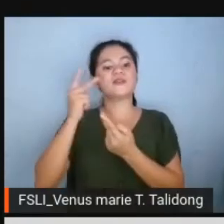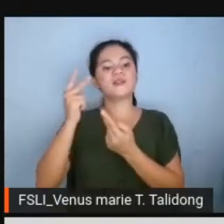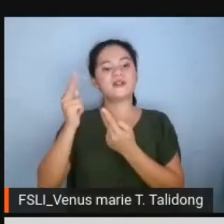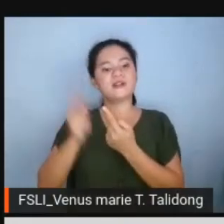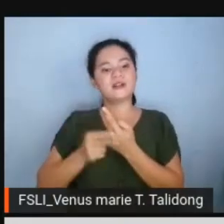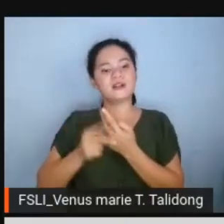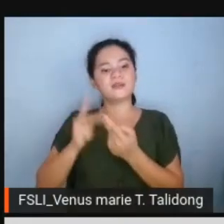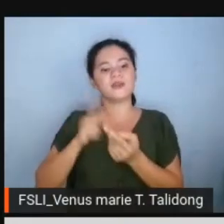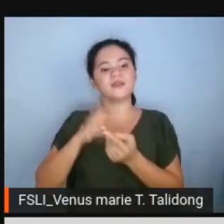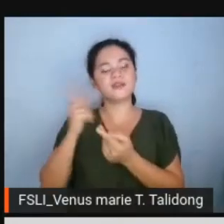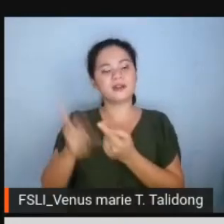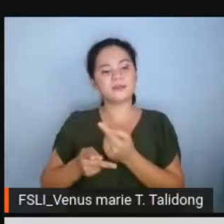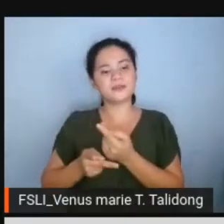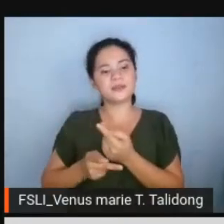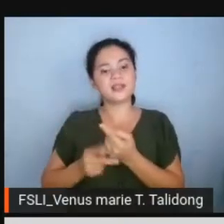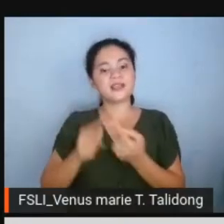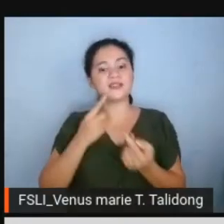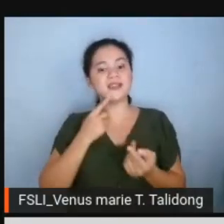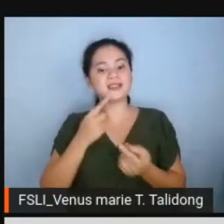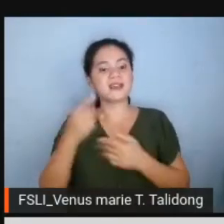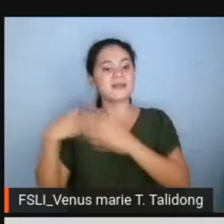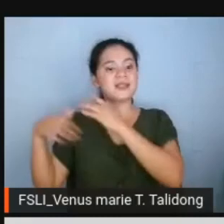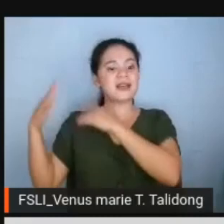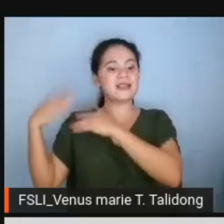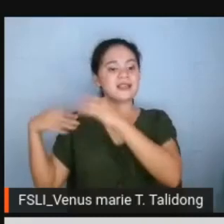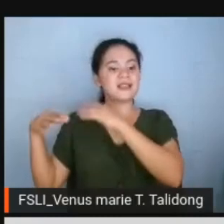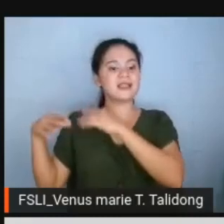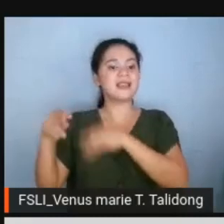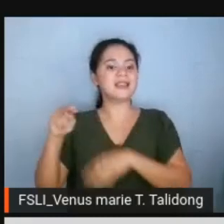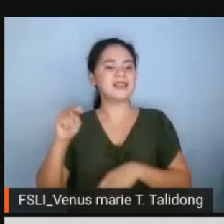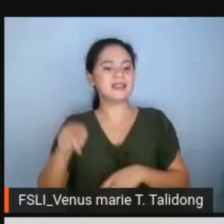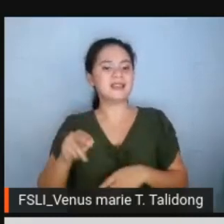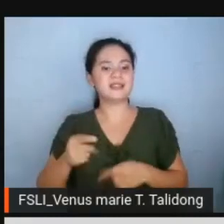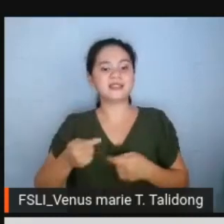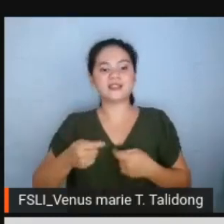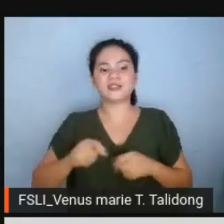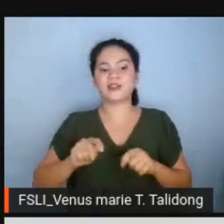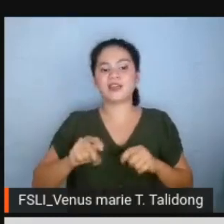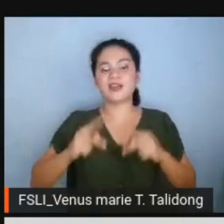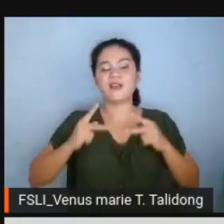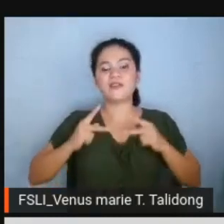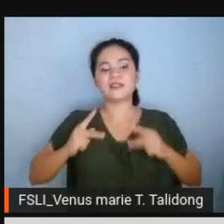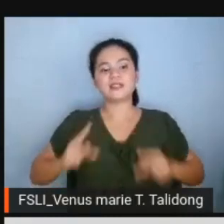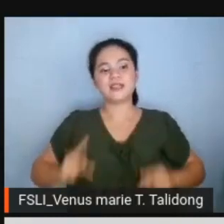na we need to try physical therapy sessions